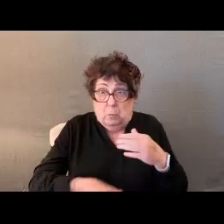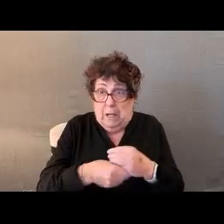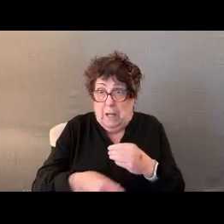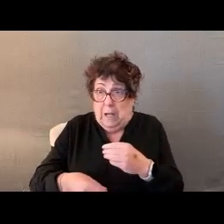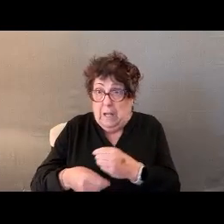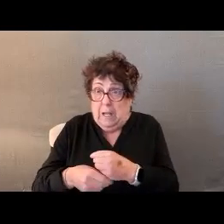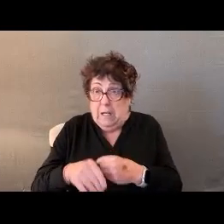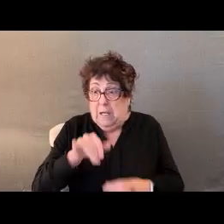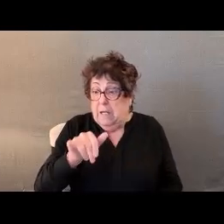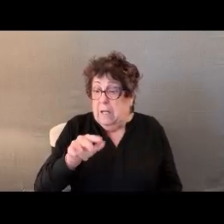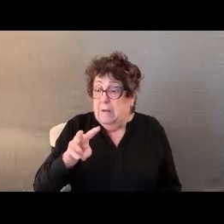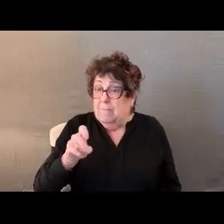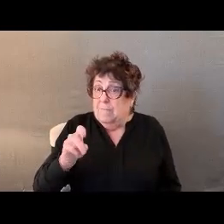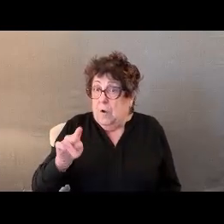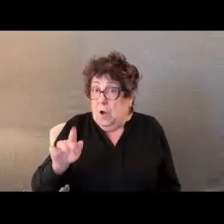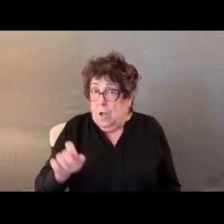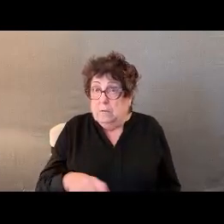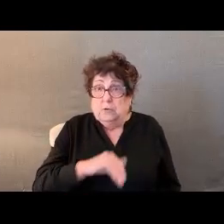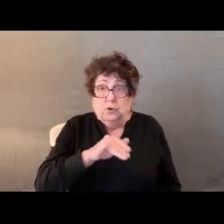and Morgan?